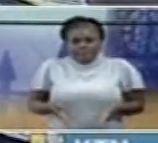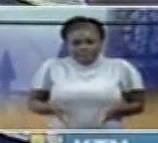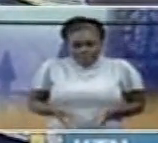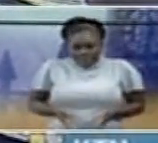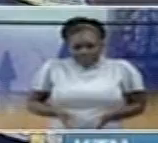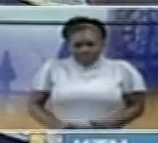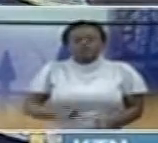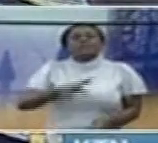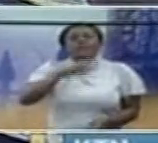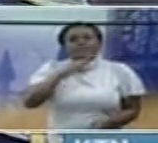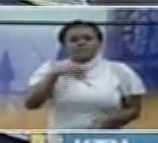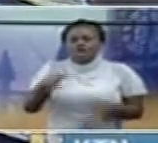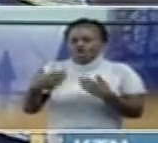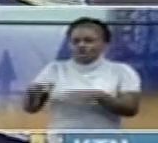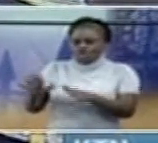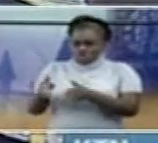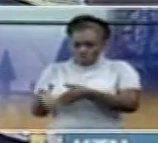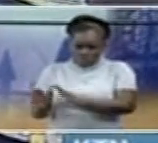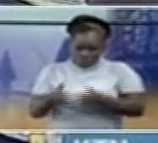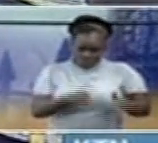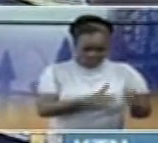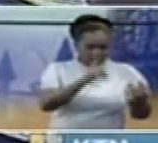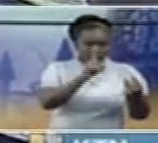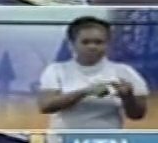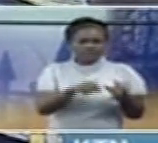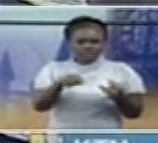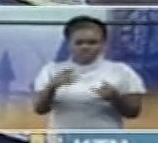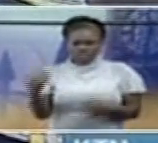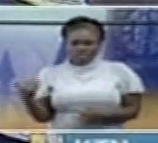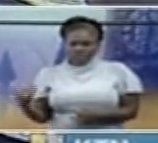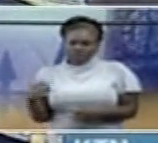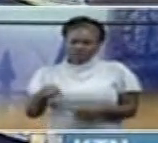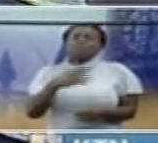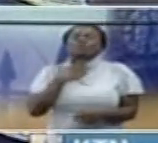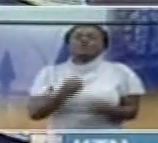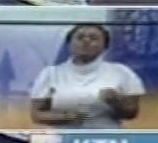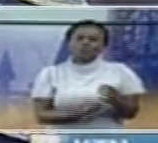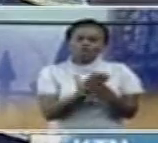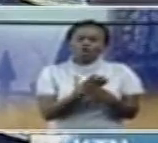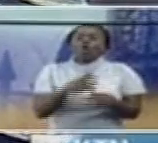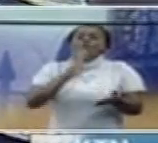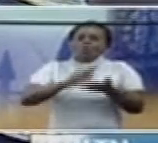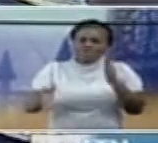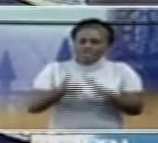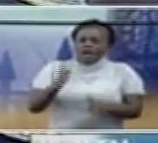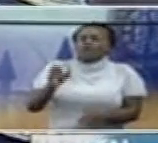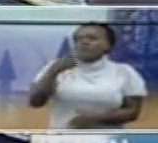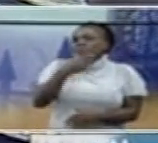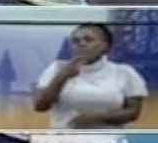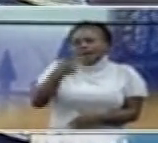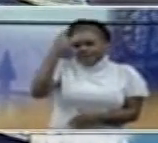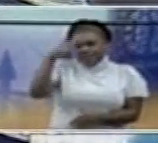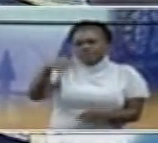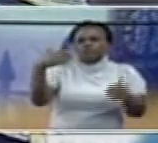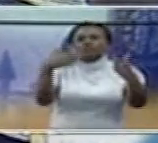maternal mortality creates lost opportunities. There are going to be children who are going to grow up without parents, who are going to have to stop